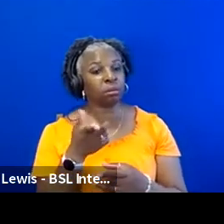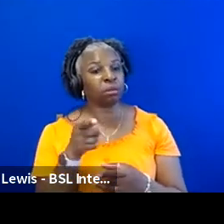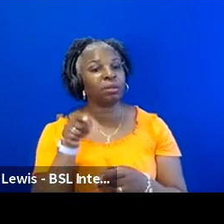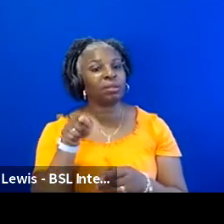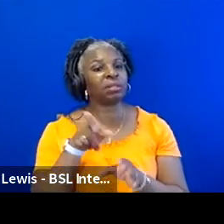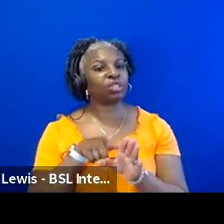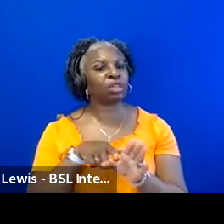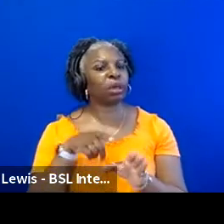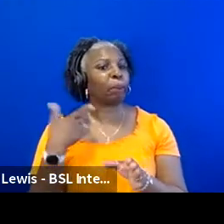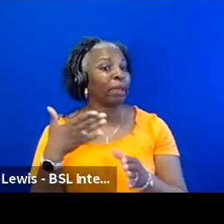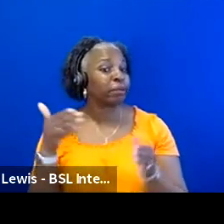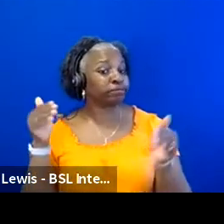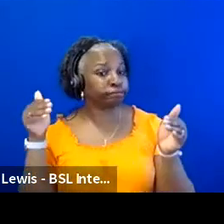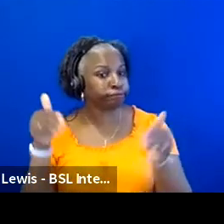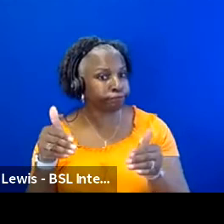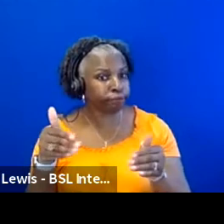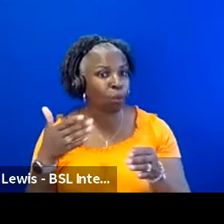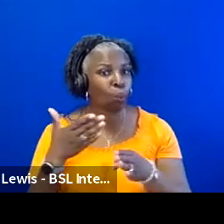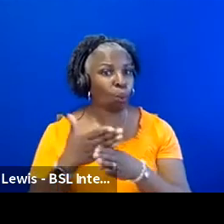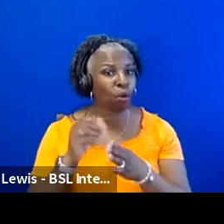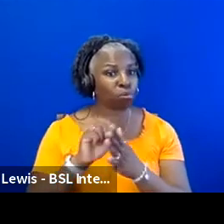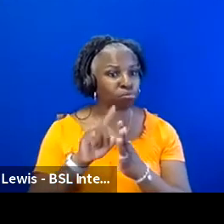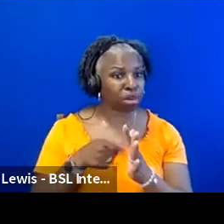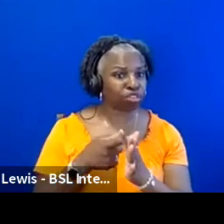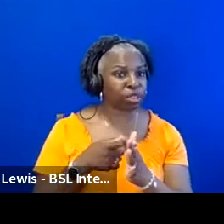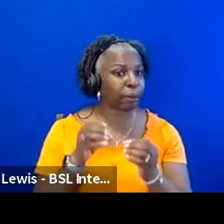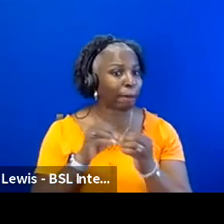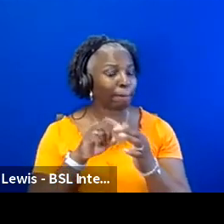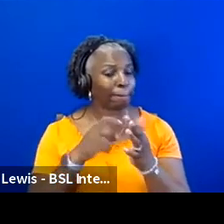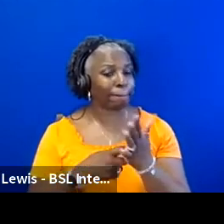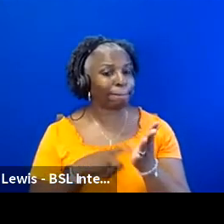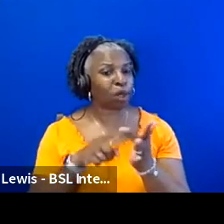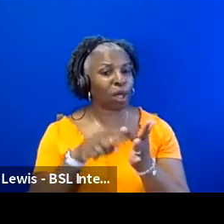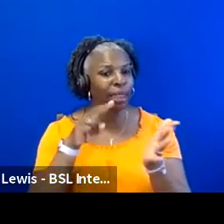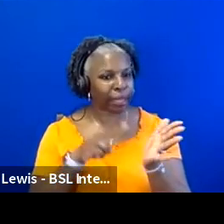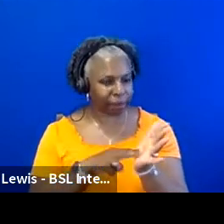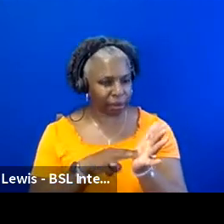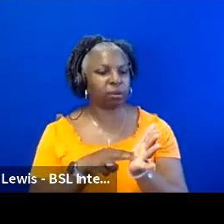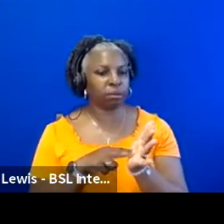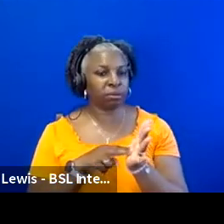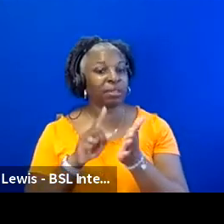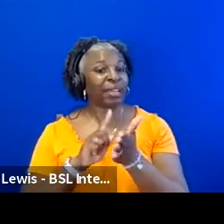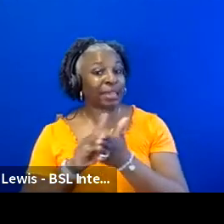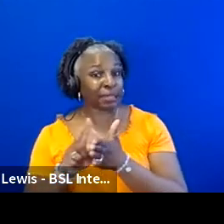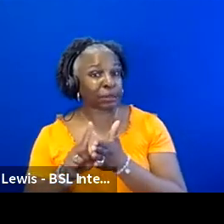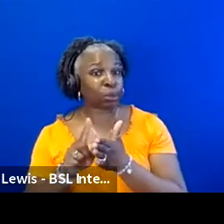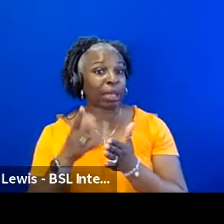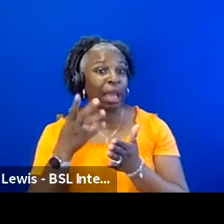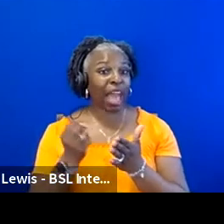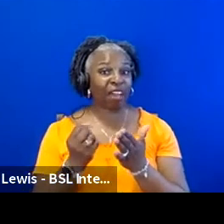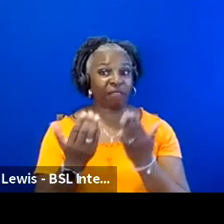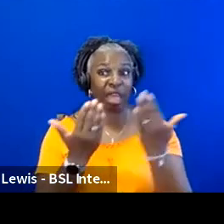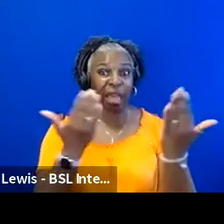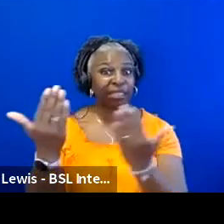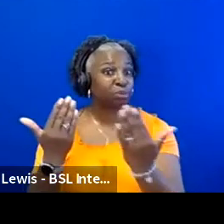I just have done was working in a project in Berlin, and also next week if I have an exhibition opening exhibition here